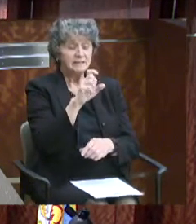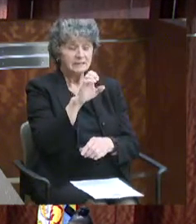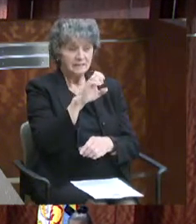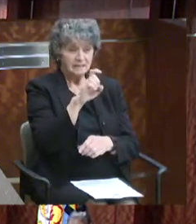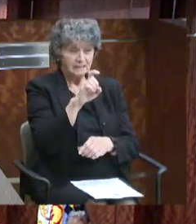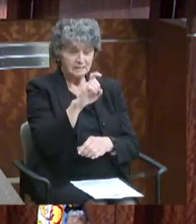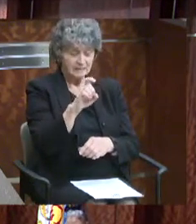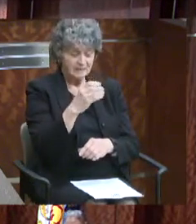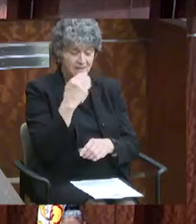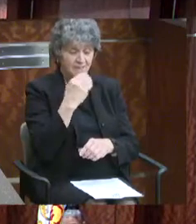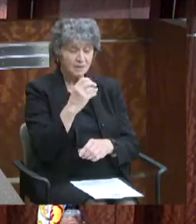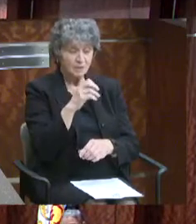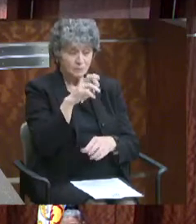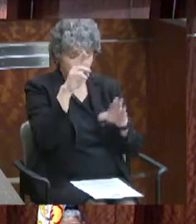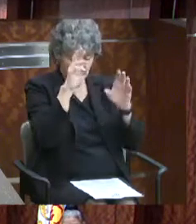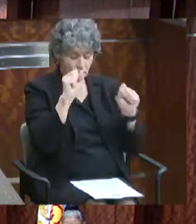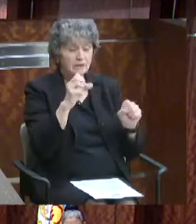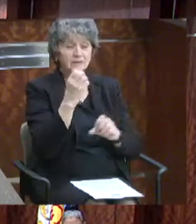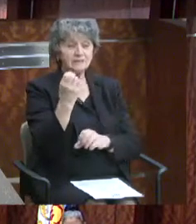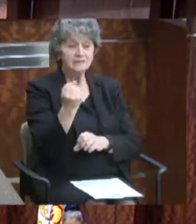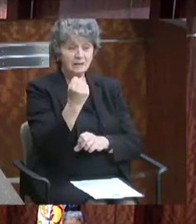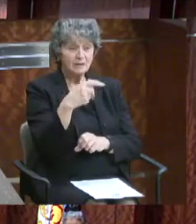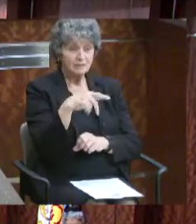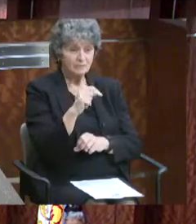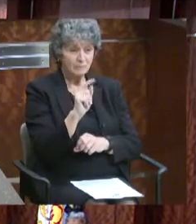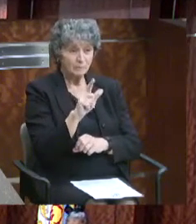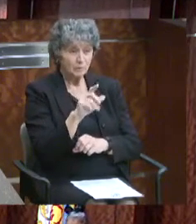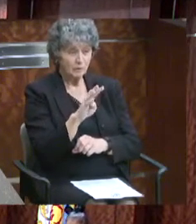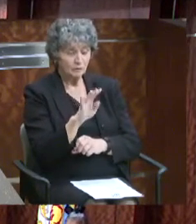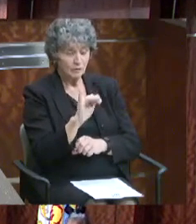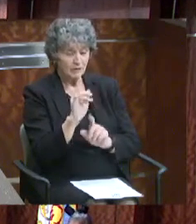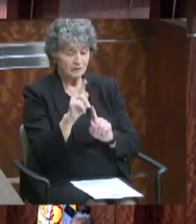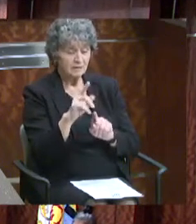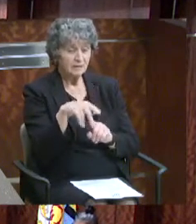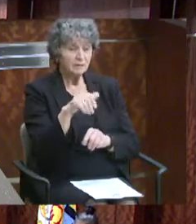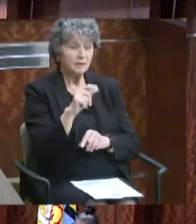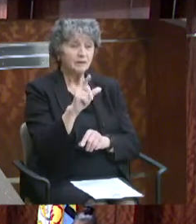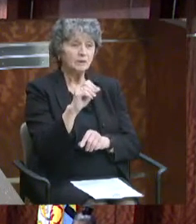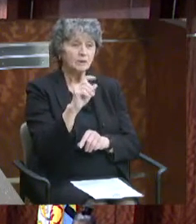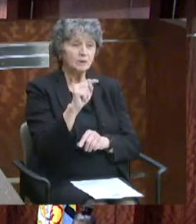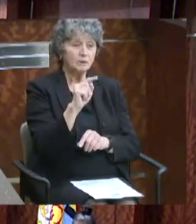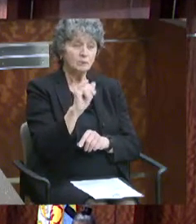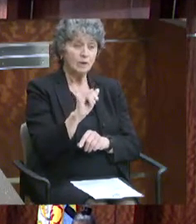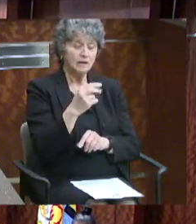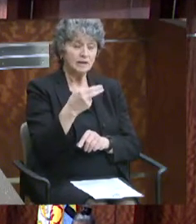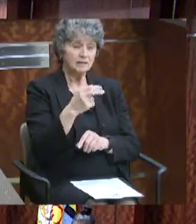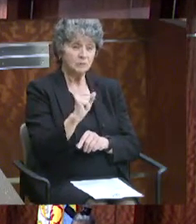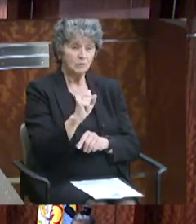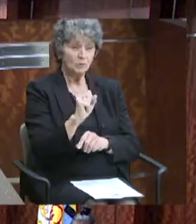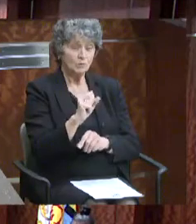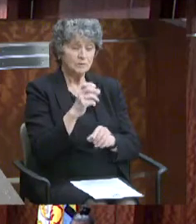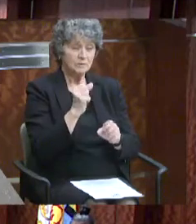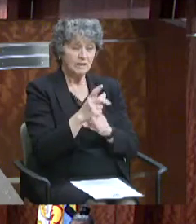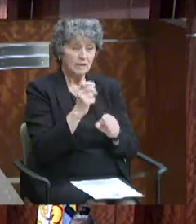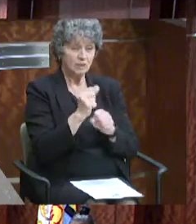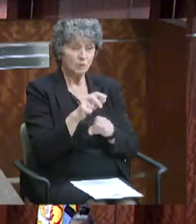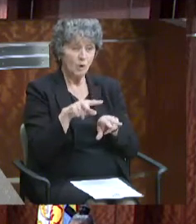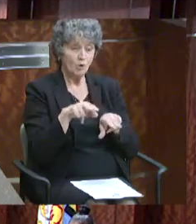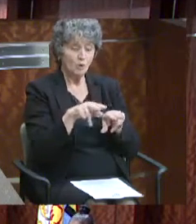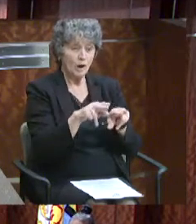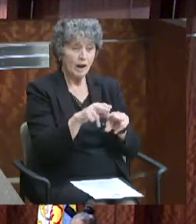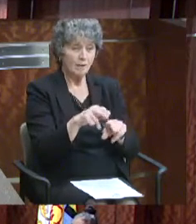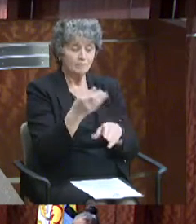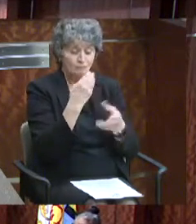President. Saturday, September 24th, I attended the Pilati High School annual crab feast. This is their biggest